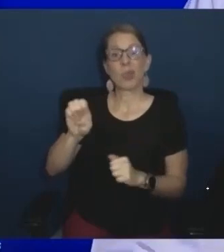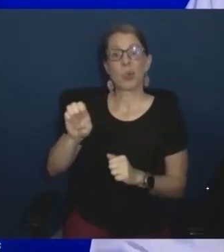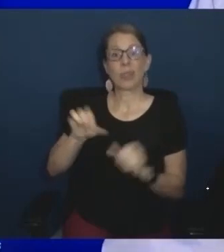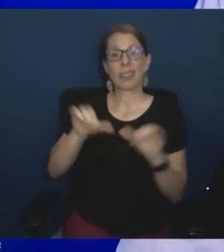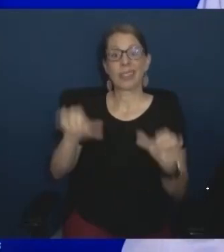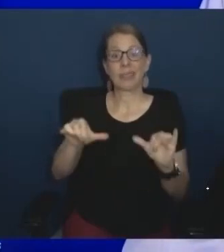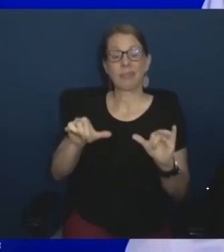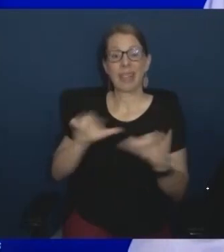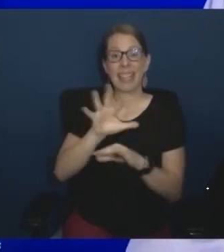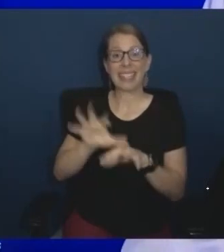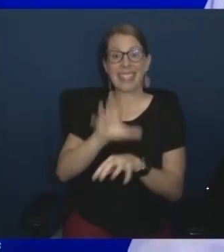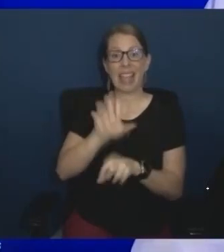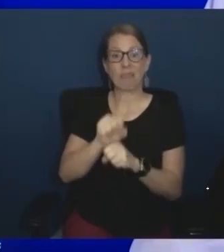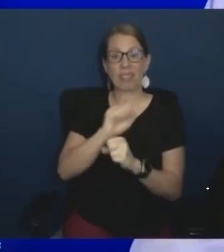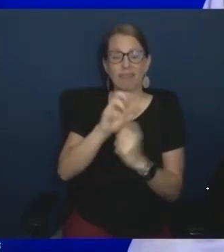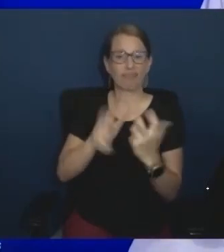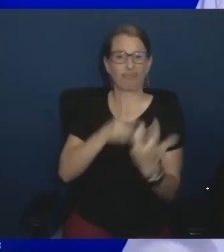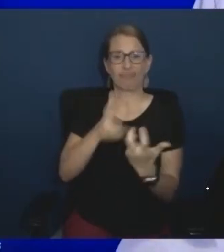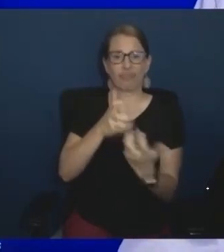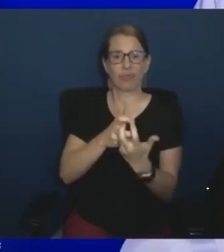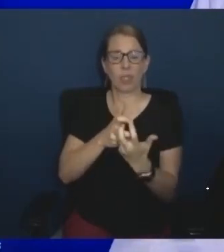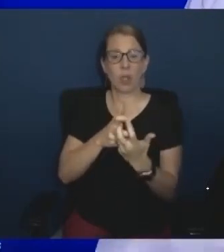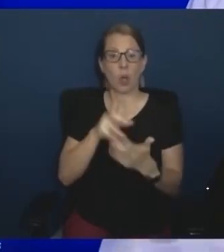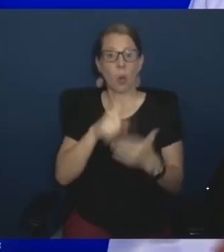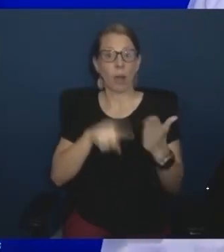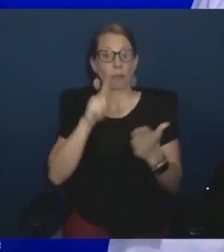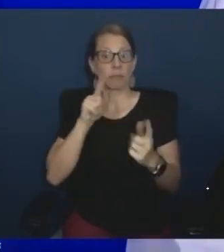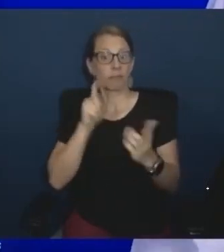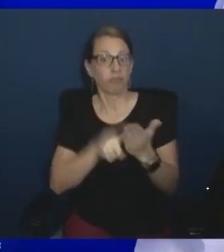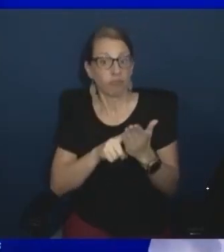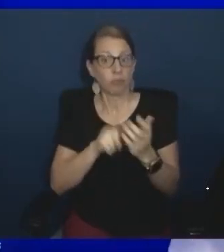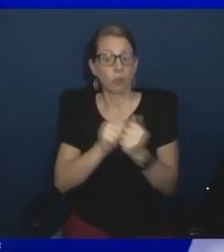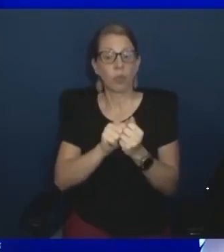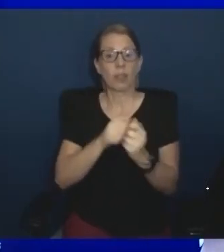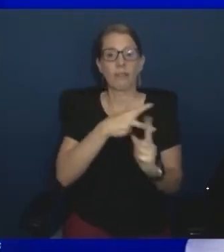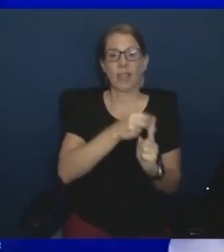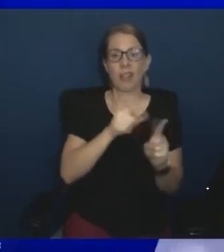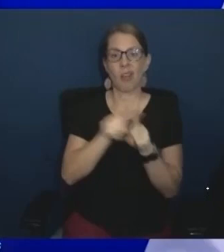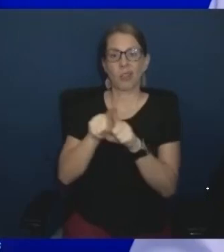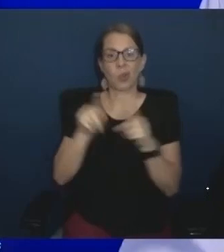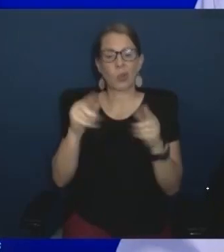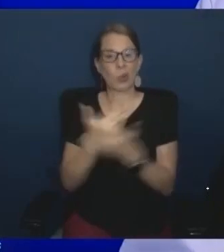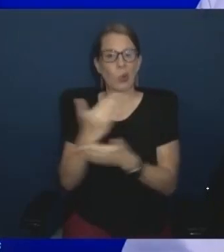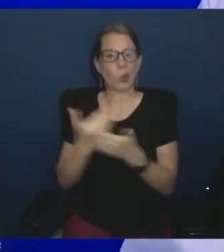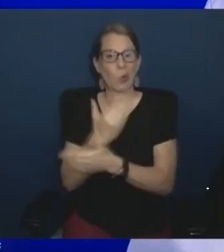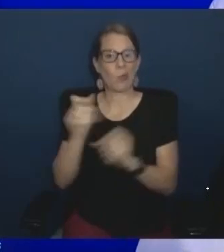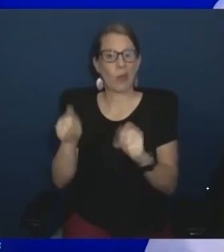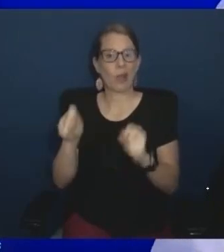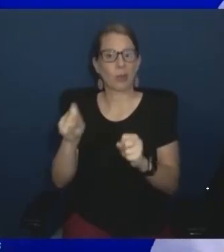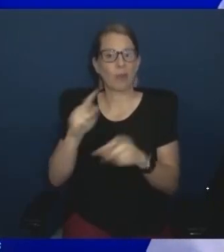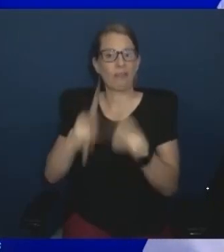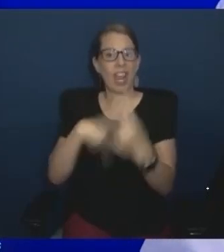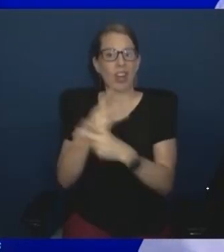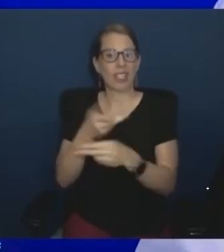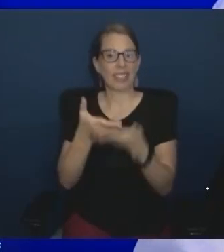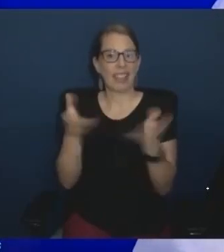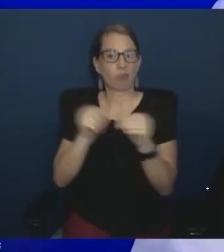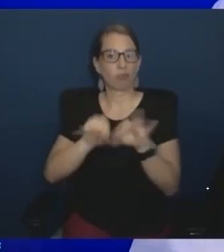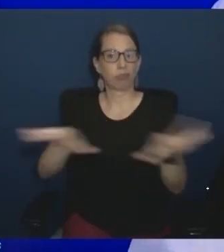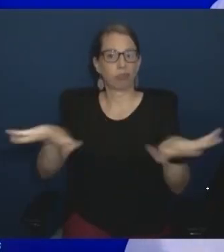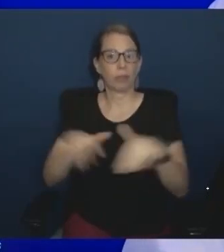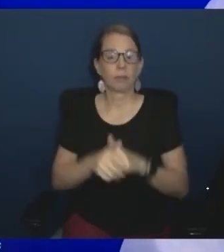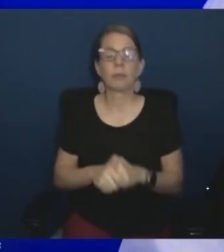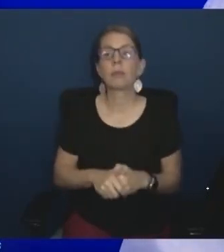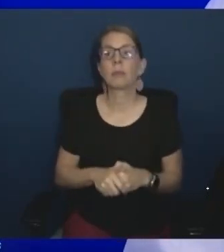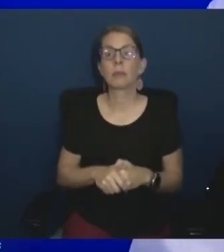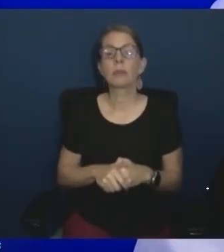to what they see with the vaccine, but also any possible new variants that are out there. But so far, we are doing